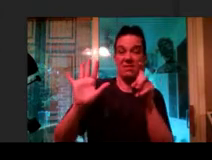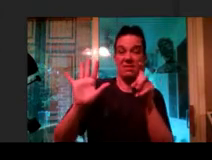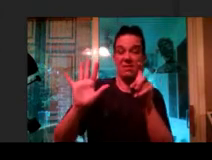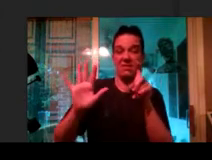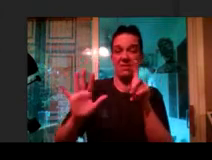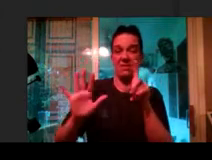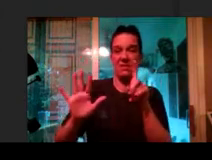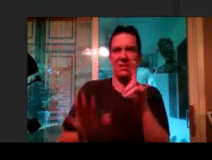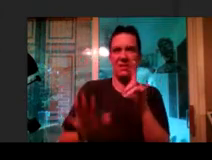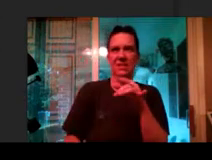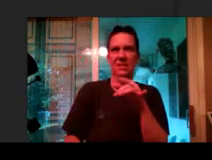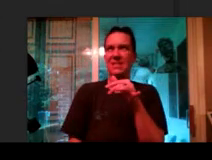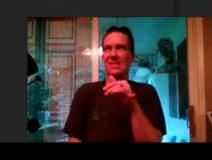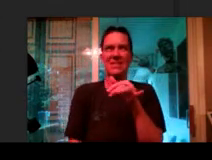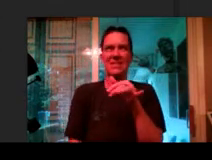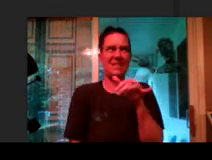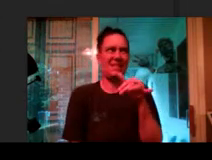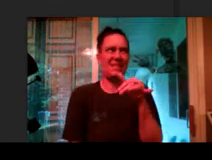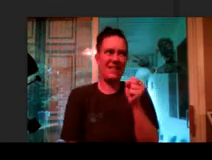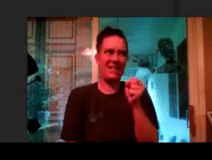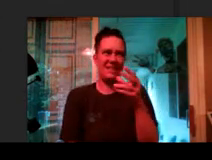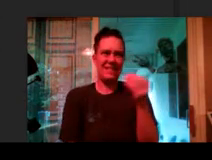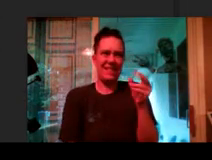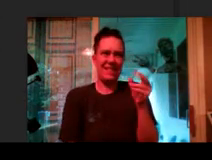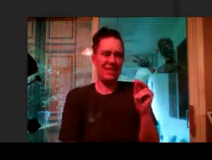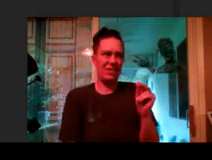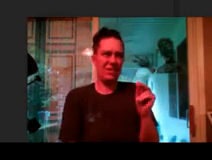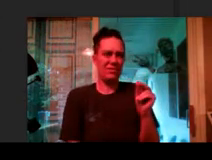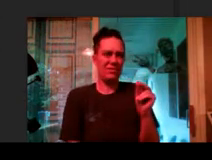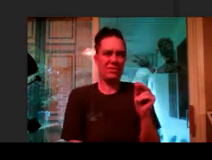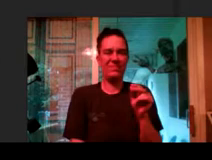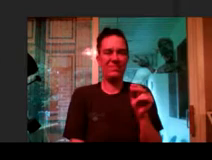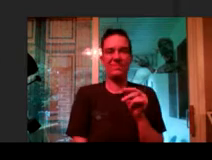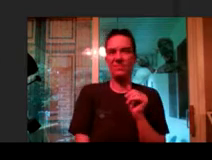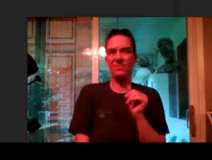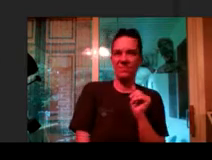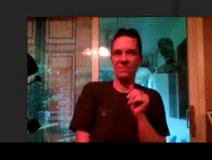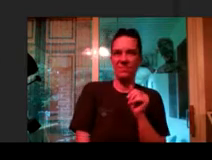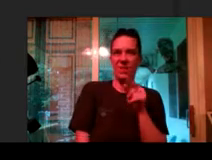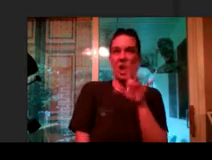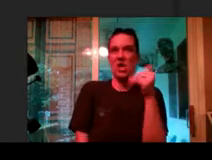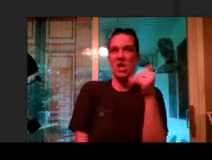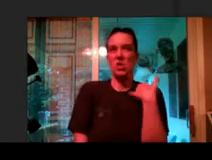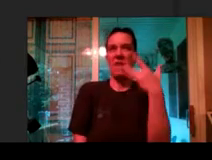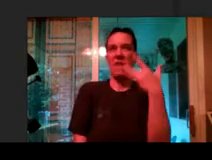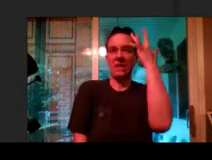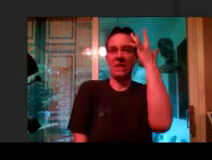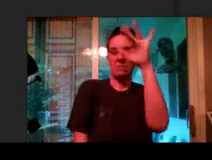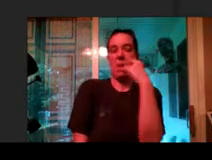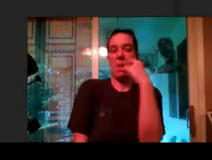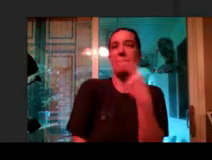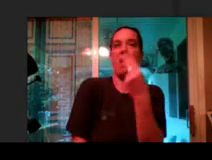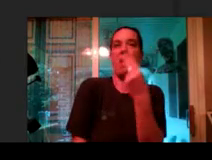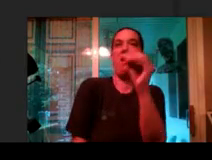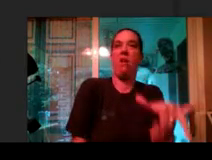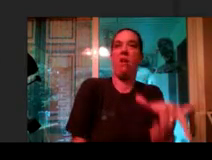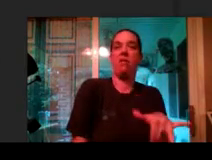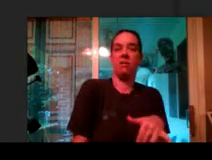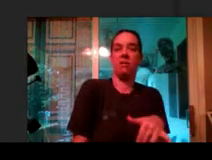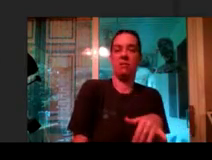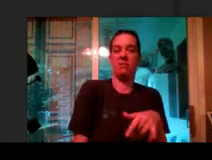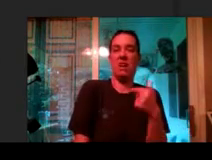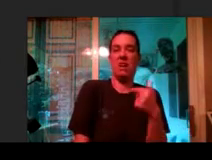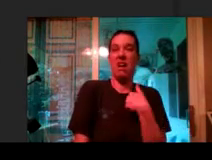said Holly. Barkin sneered. You have a smart mouth, Holly rash. I don't